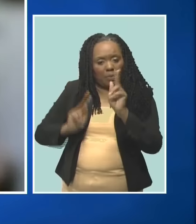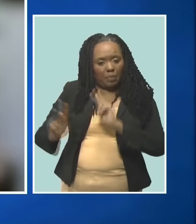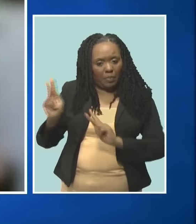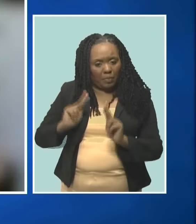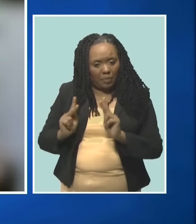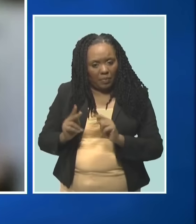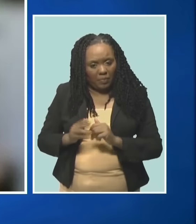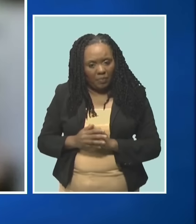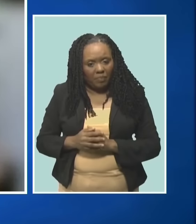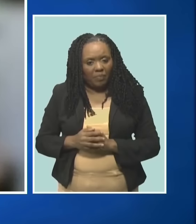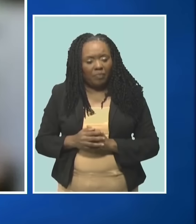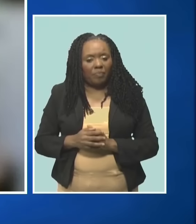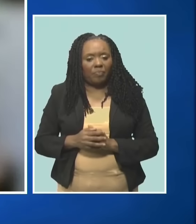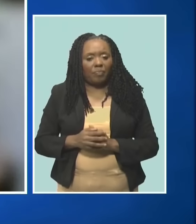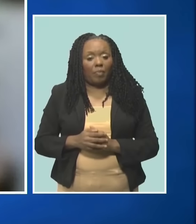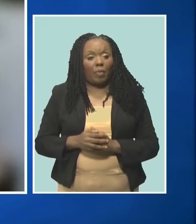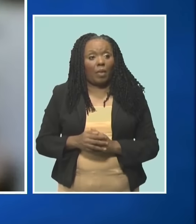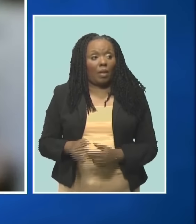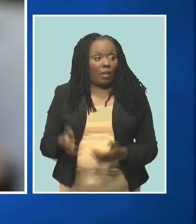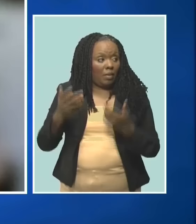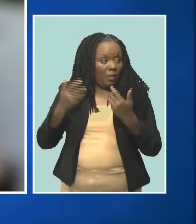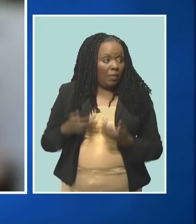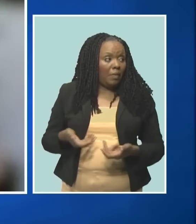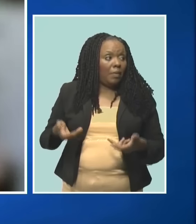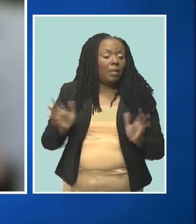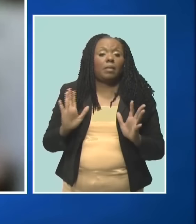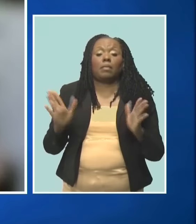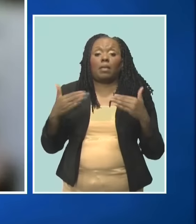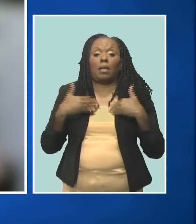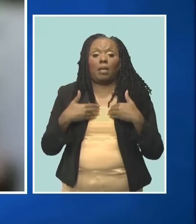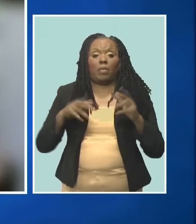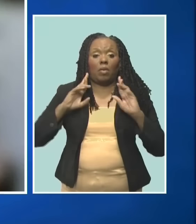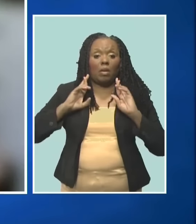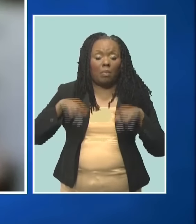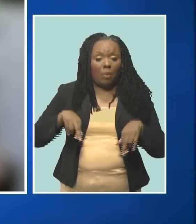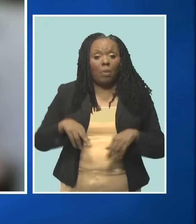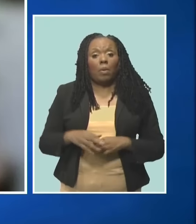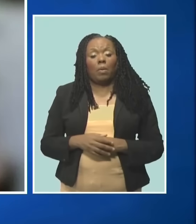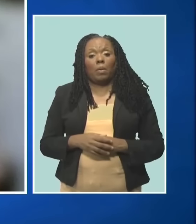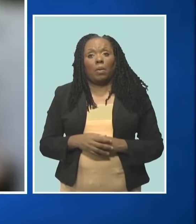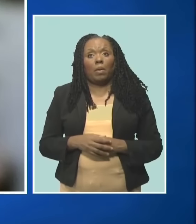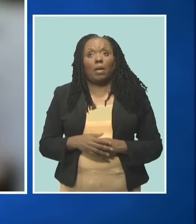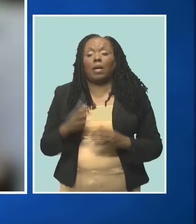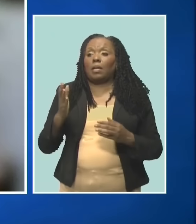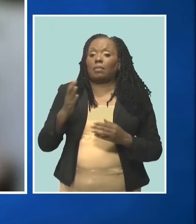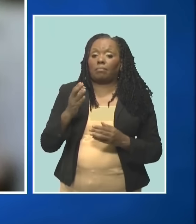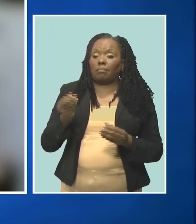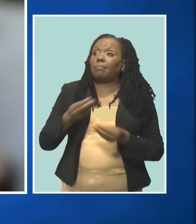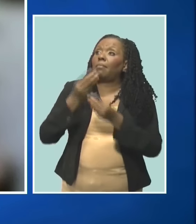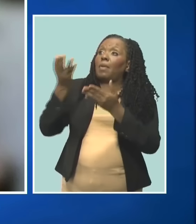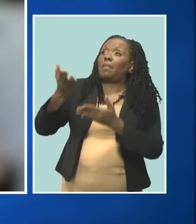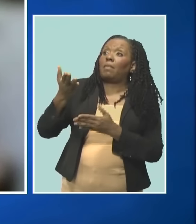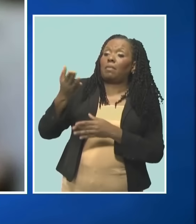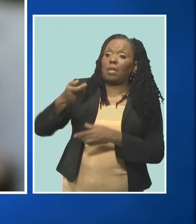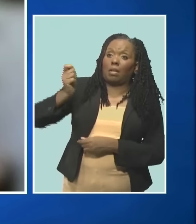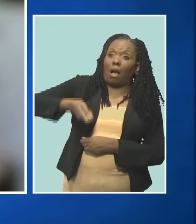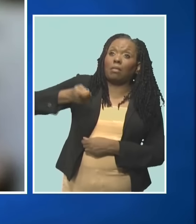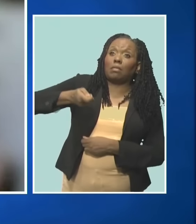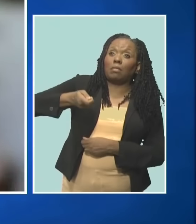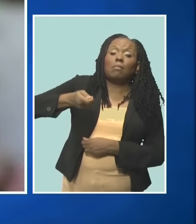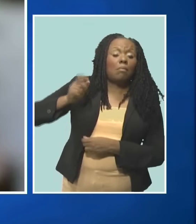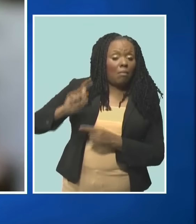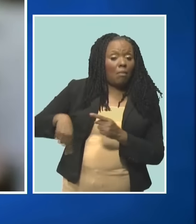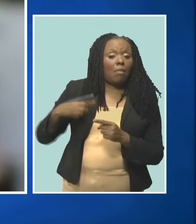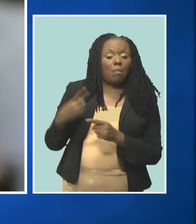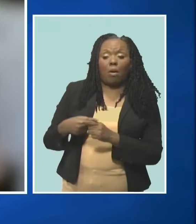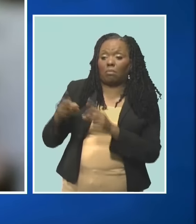And after that, then we compile a report. A report is done back to the magistrate with regards to what